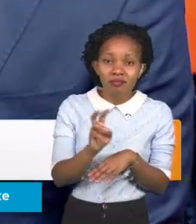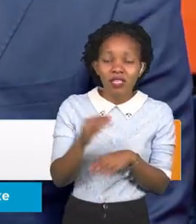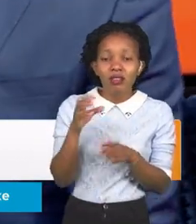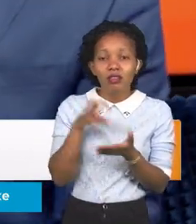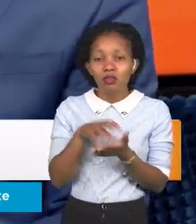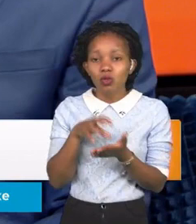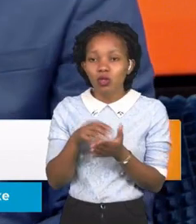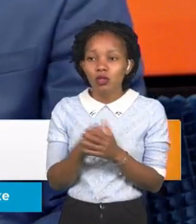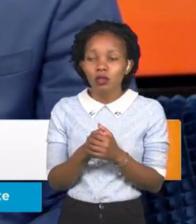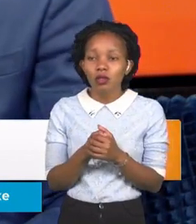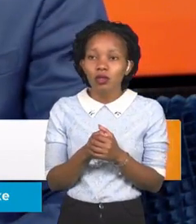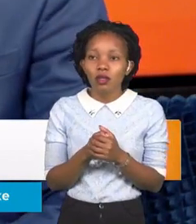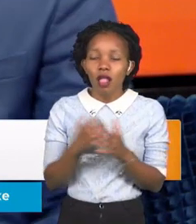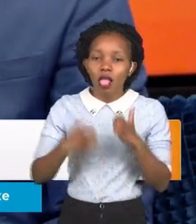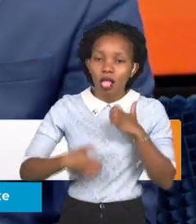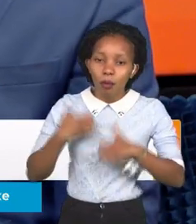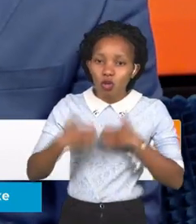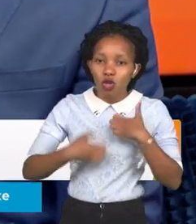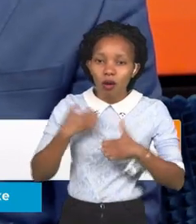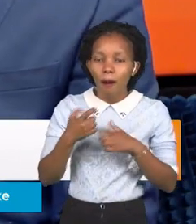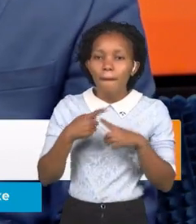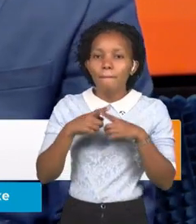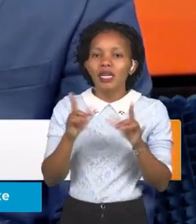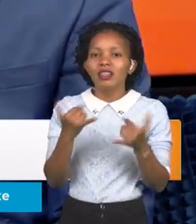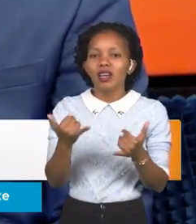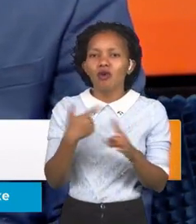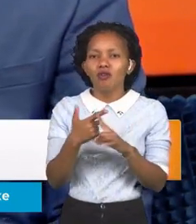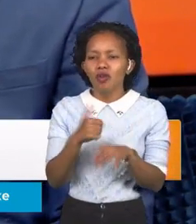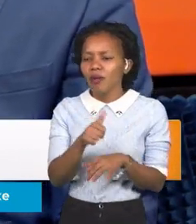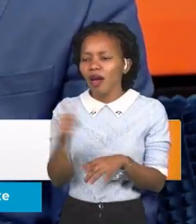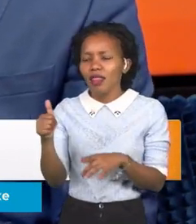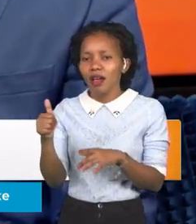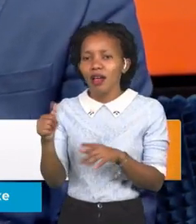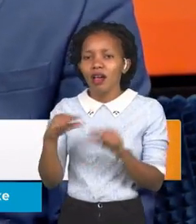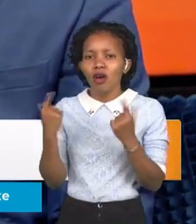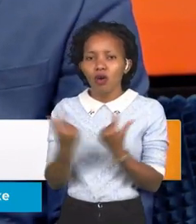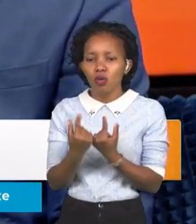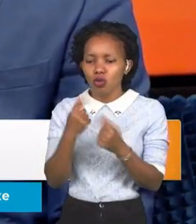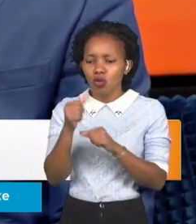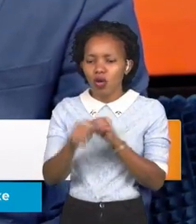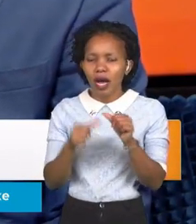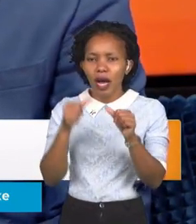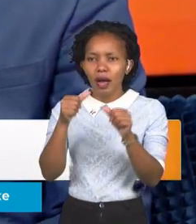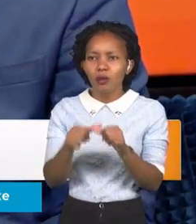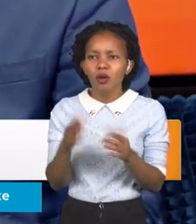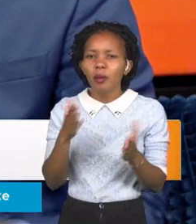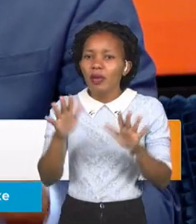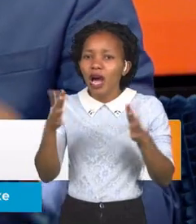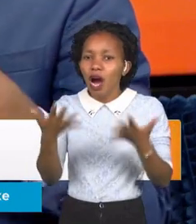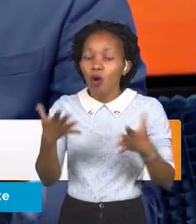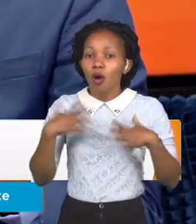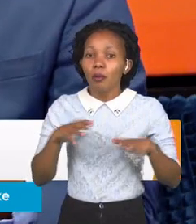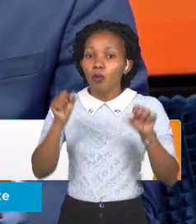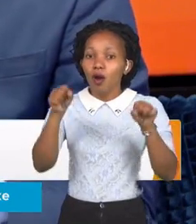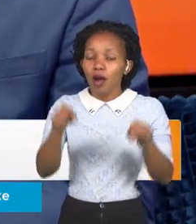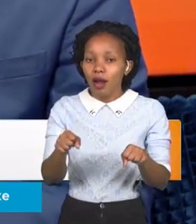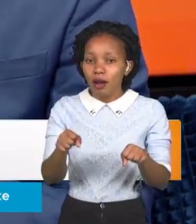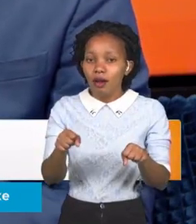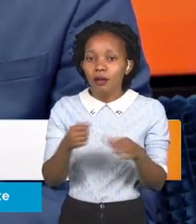situation, mm-hmm. Emotional. But now, from the other party, let's talk about false hopes and how yes. people can actually